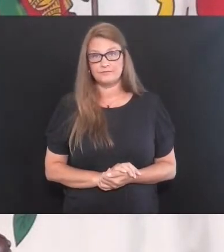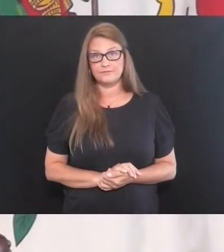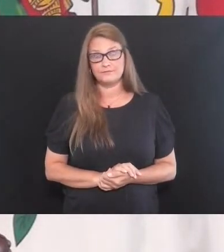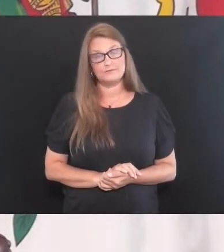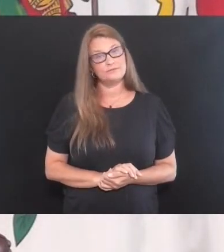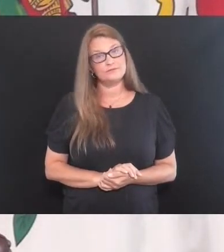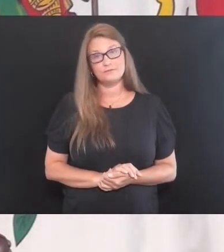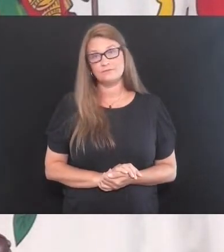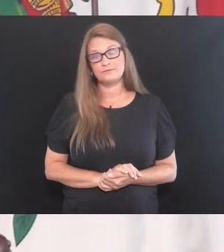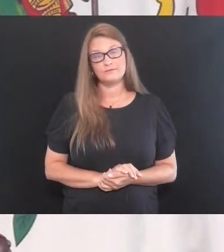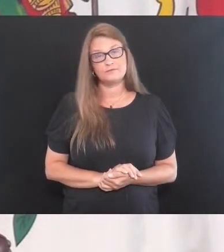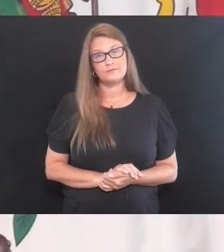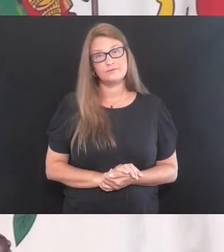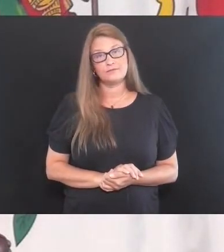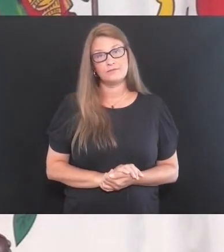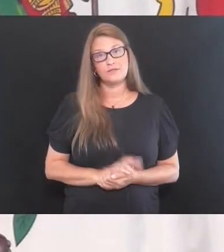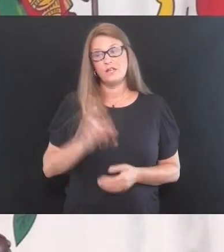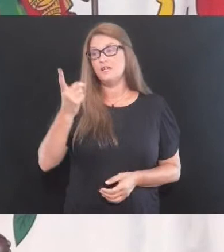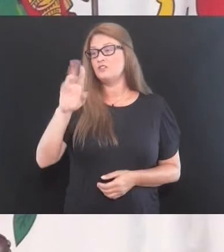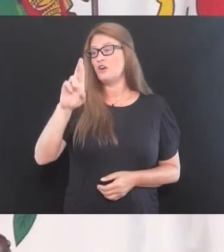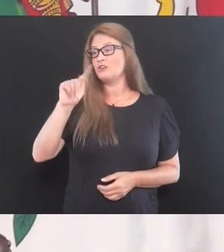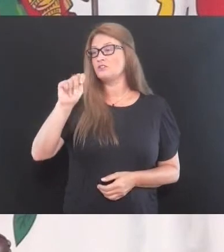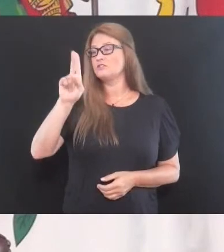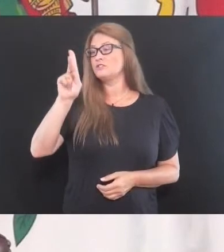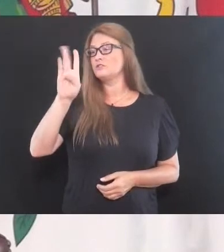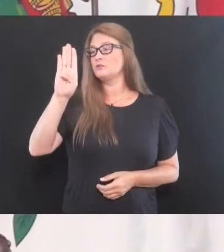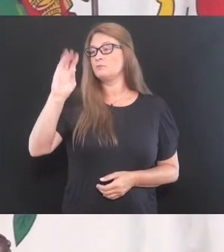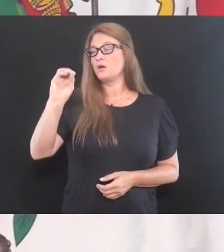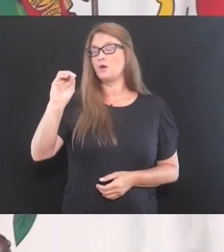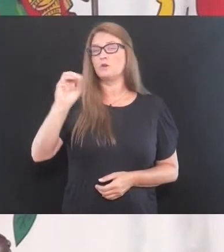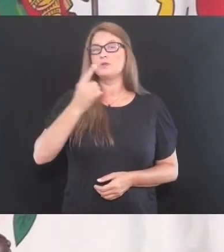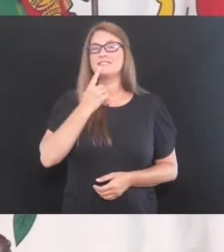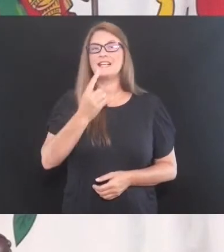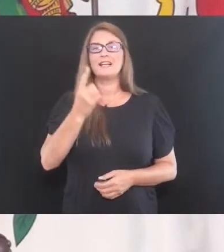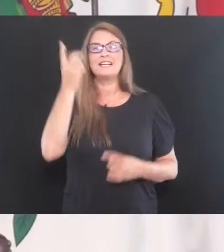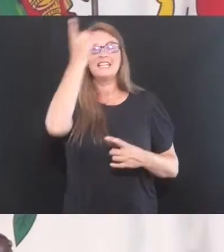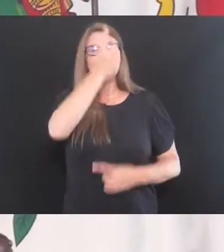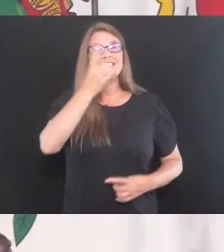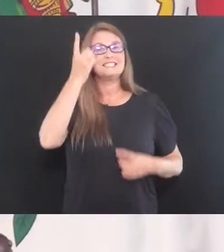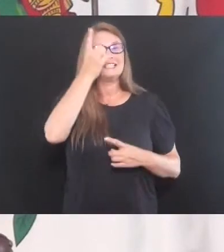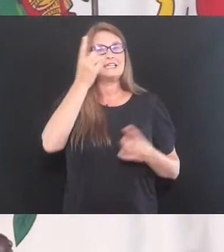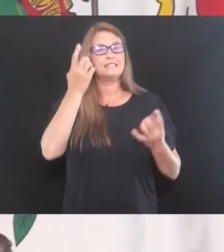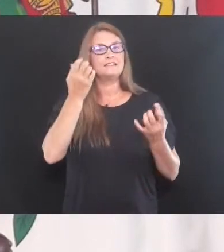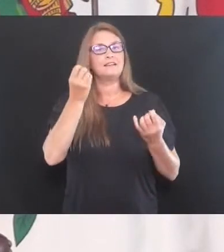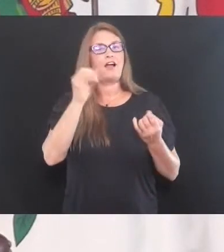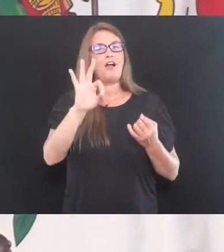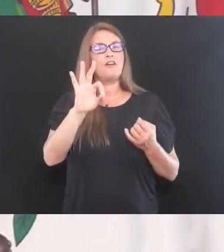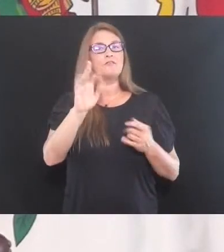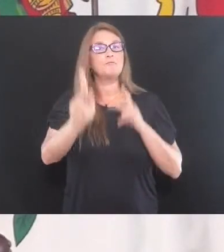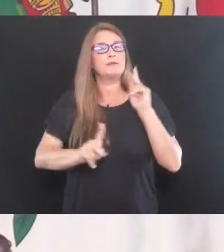Our great doctor that was with us today said it's a disease of the unvaccinated now.